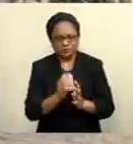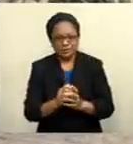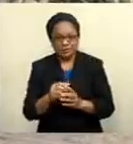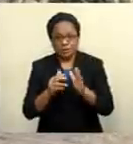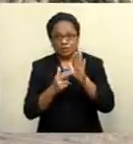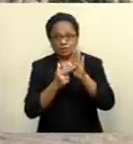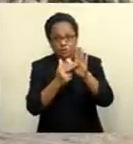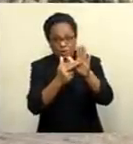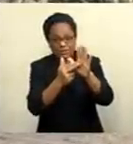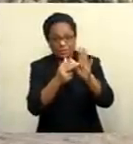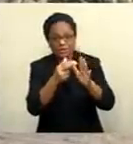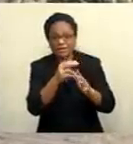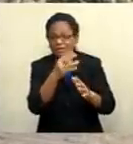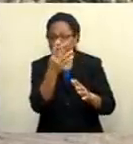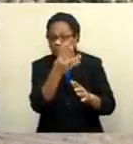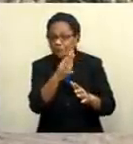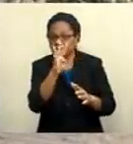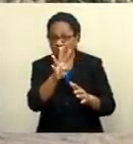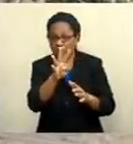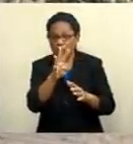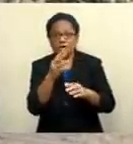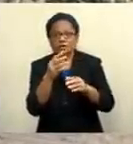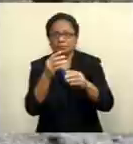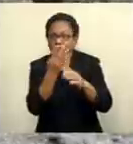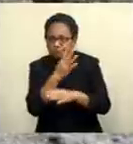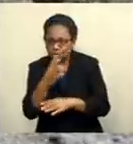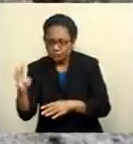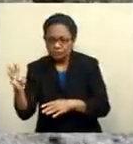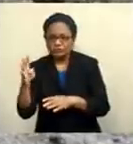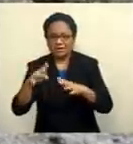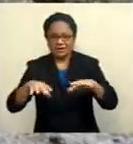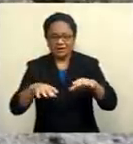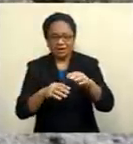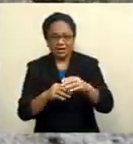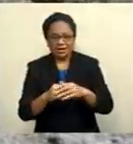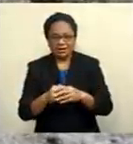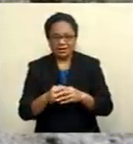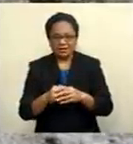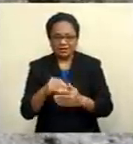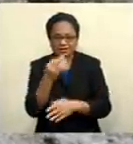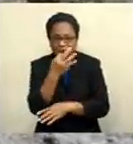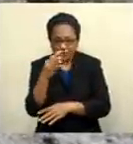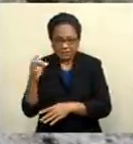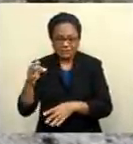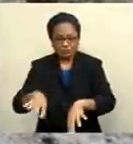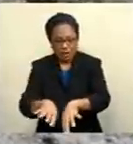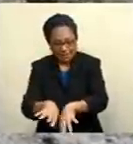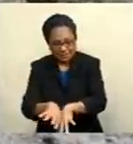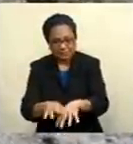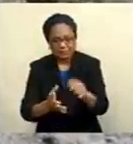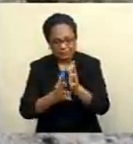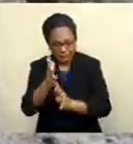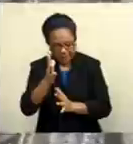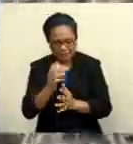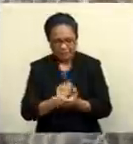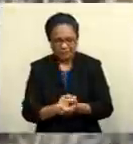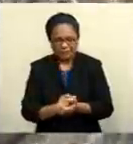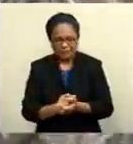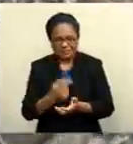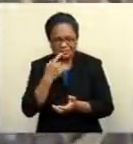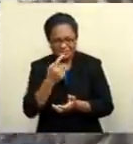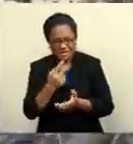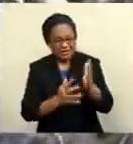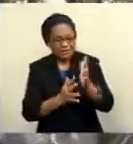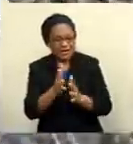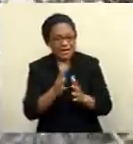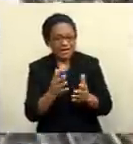44 incidents of bush, grass, sugarcane and rubbish fires. Soane says majority of these fires are a